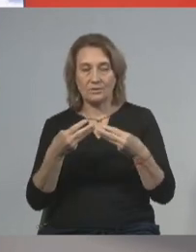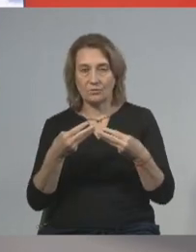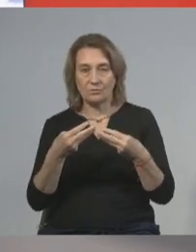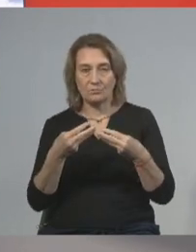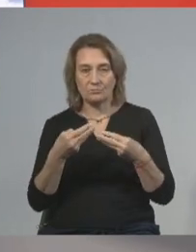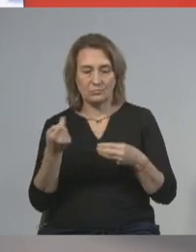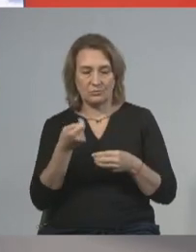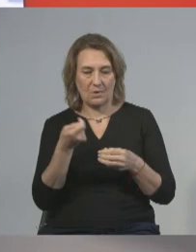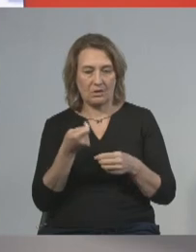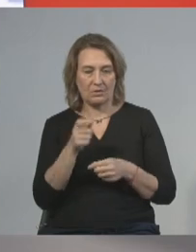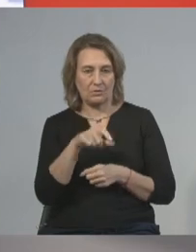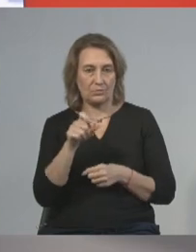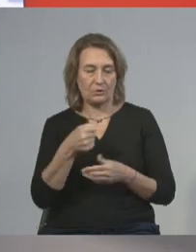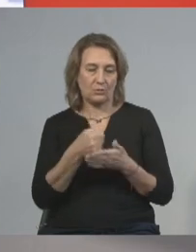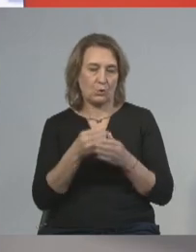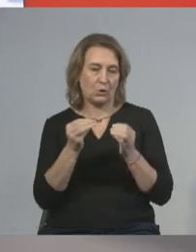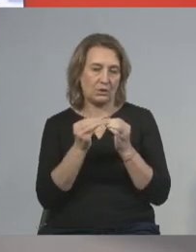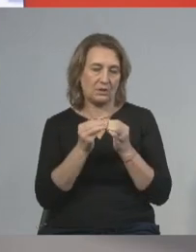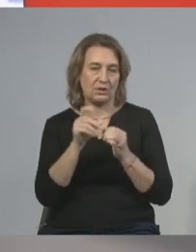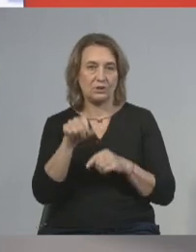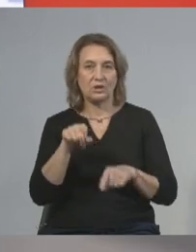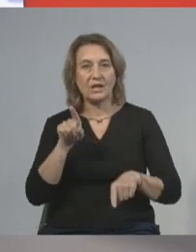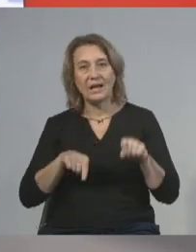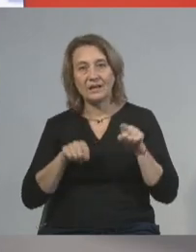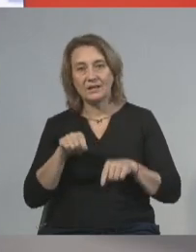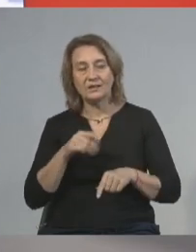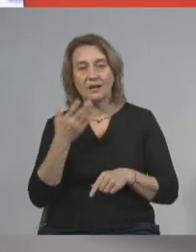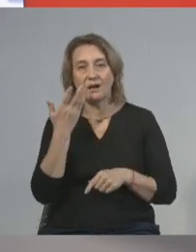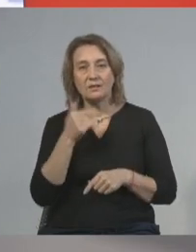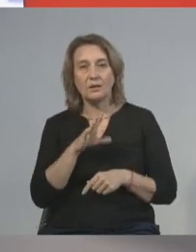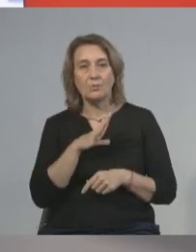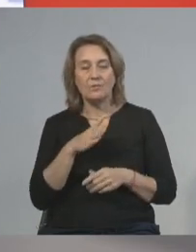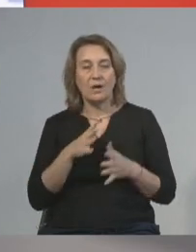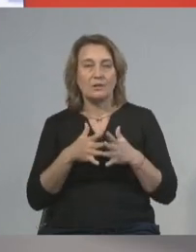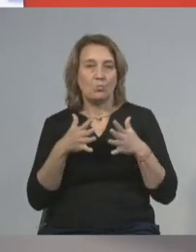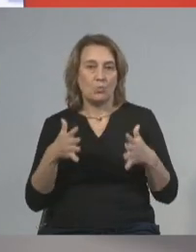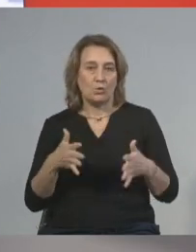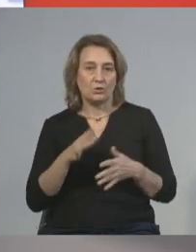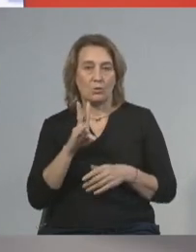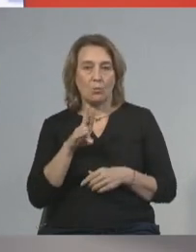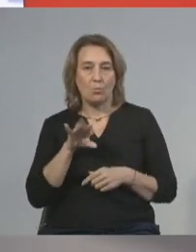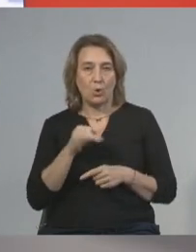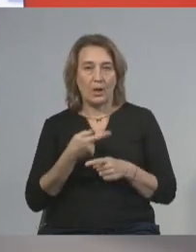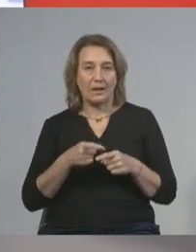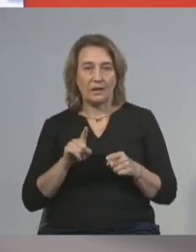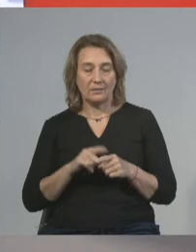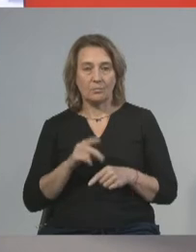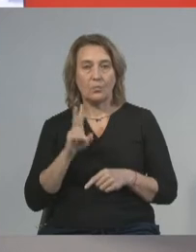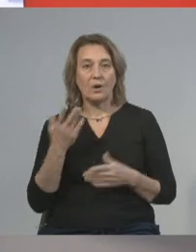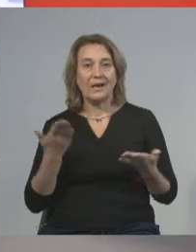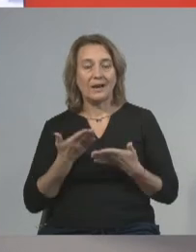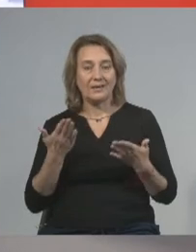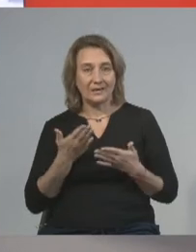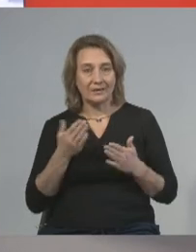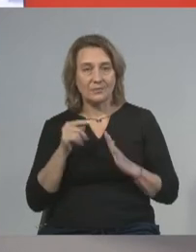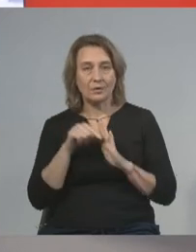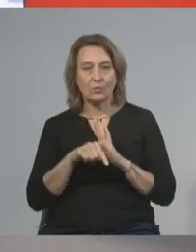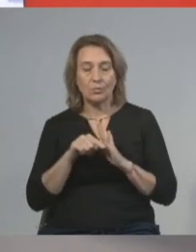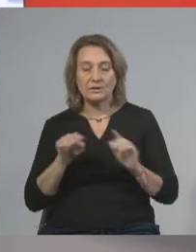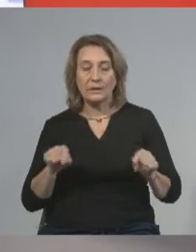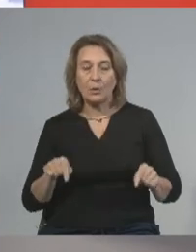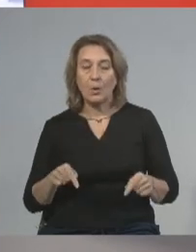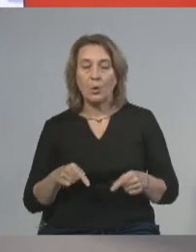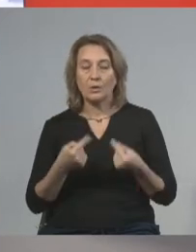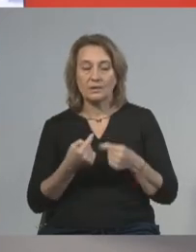regional media they do not have many uh many employees it's usually up to 10 persons